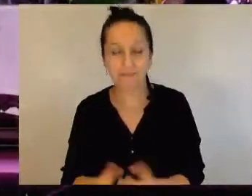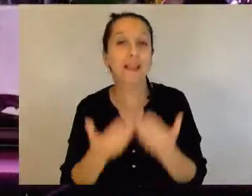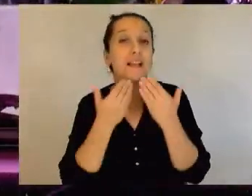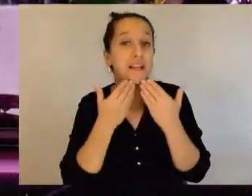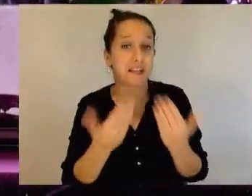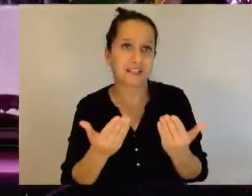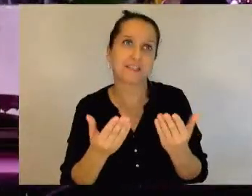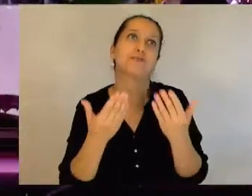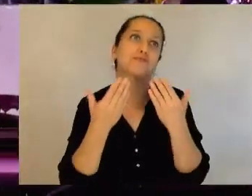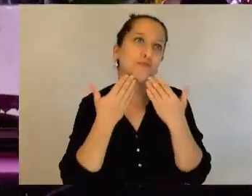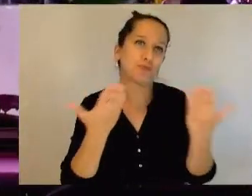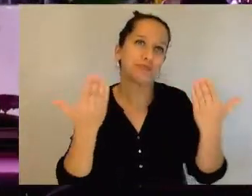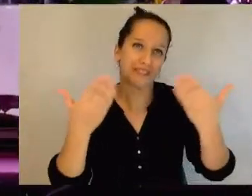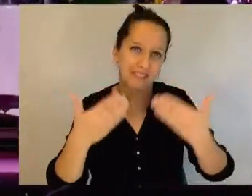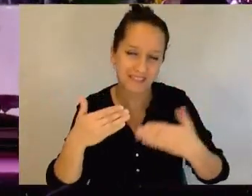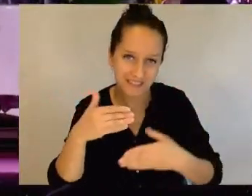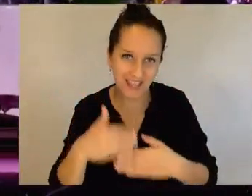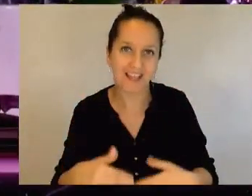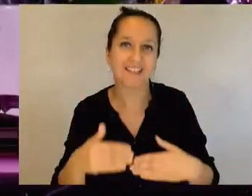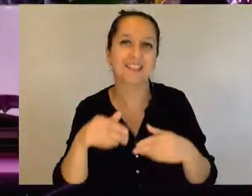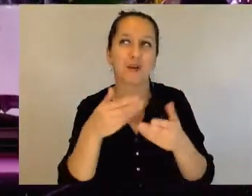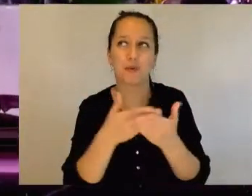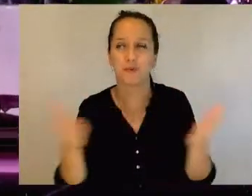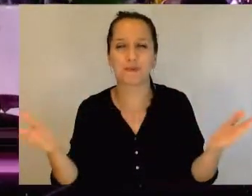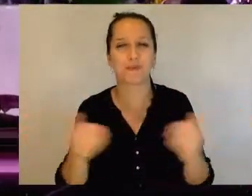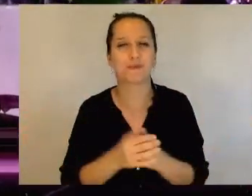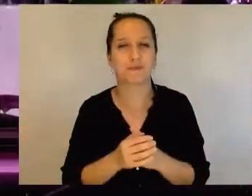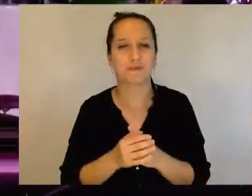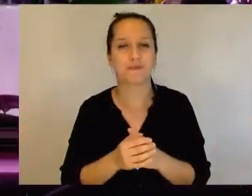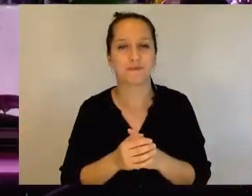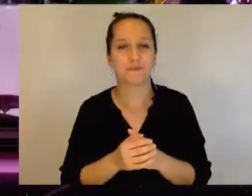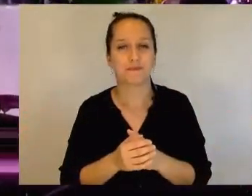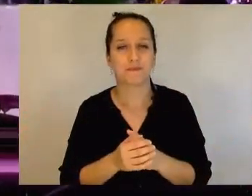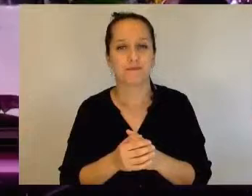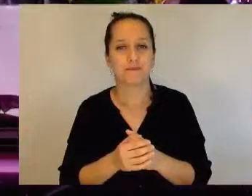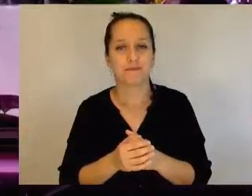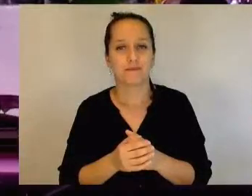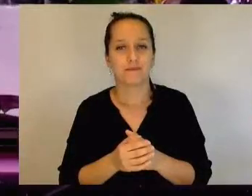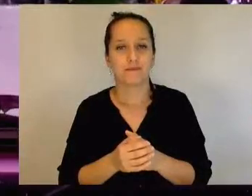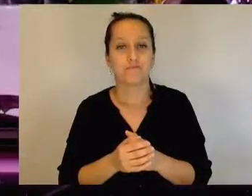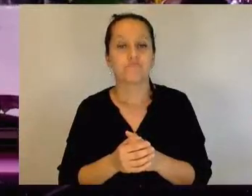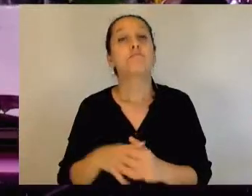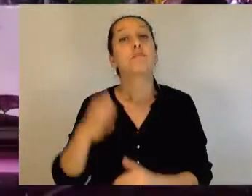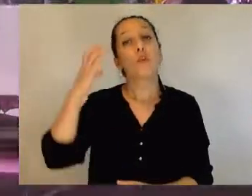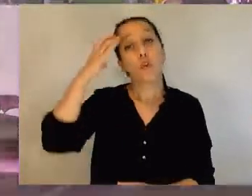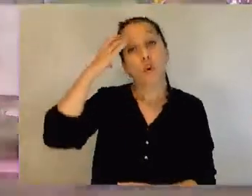again, and good afternoon to all. On behalf